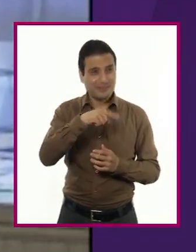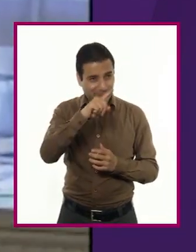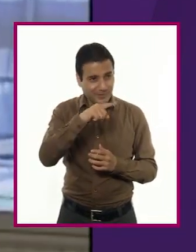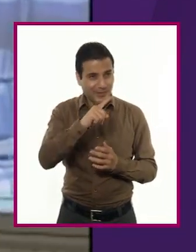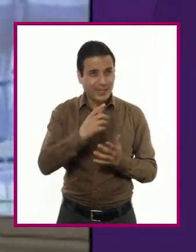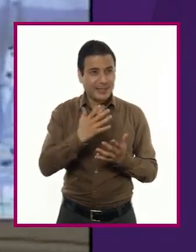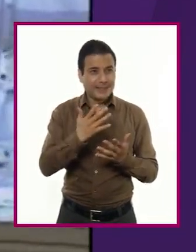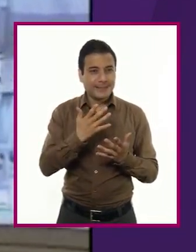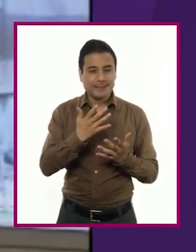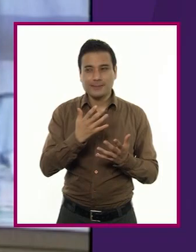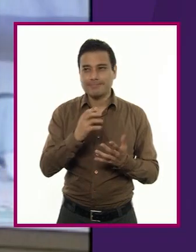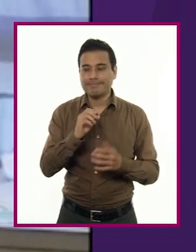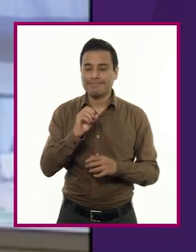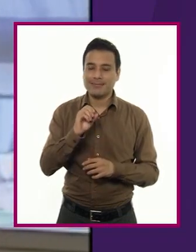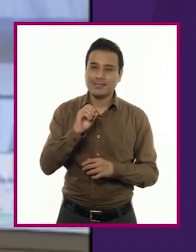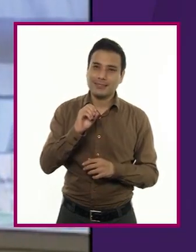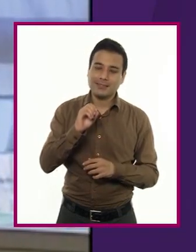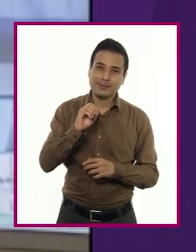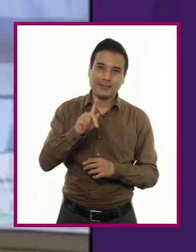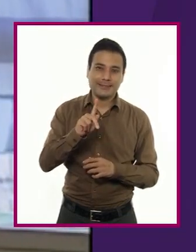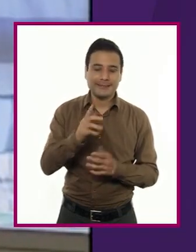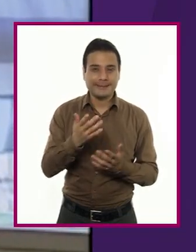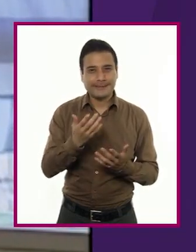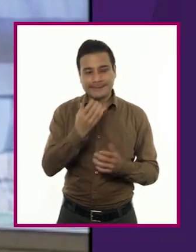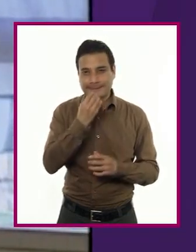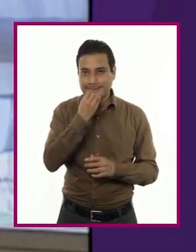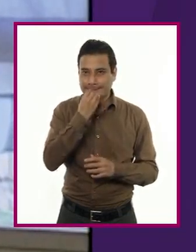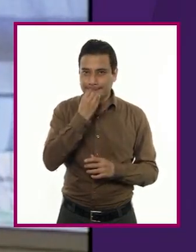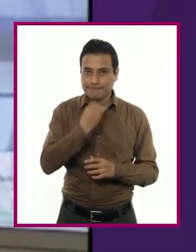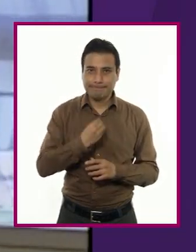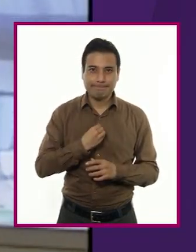Really? Okay.